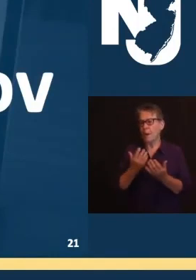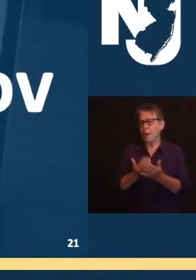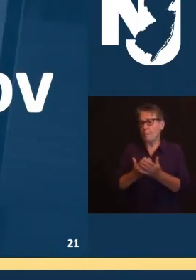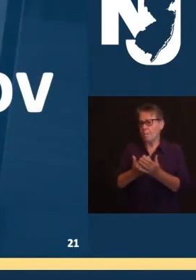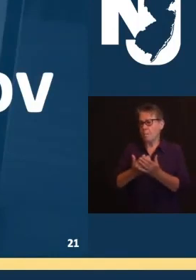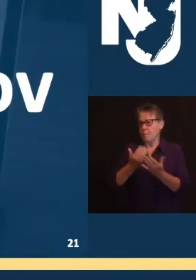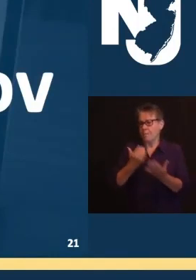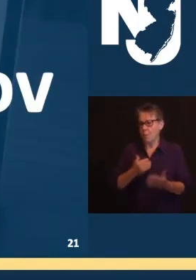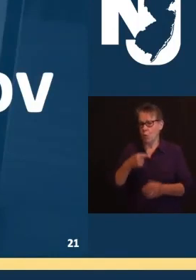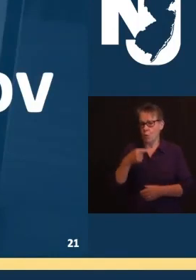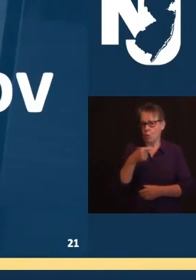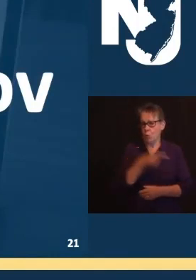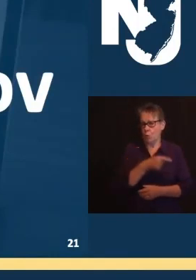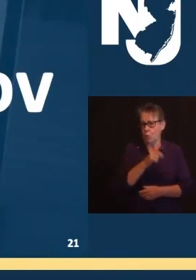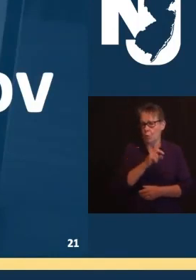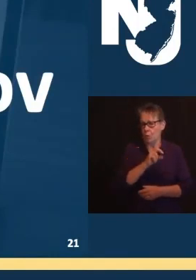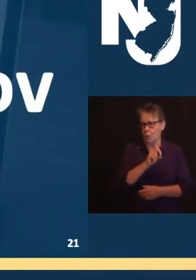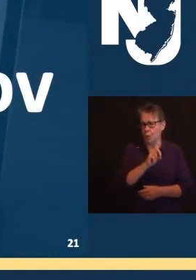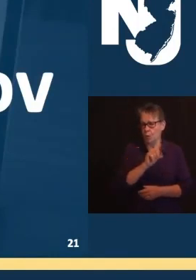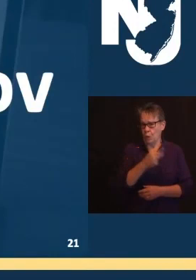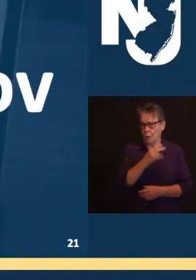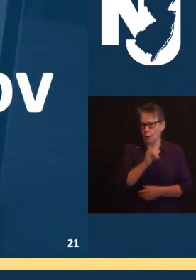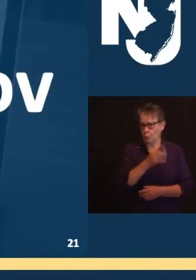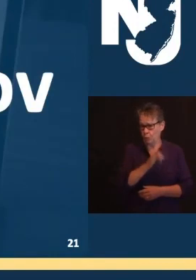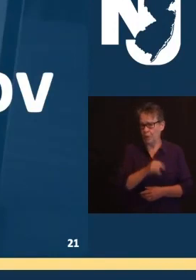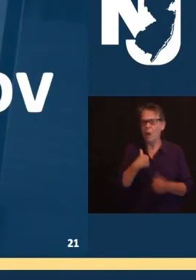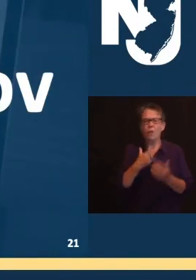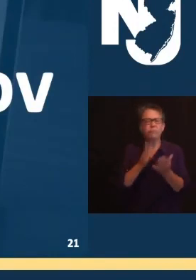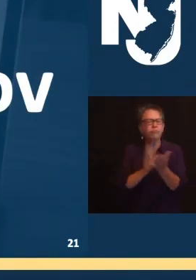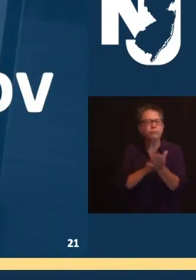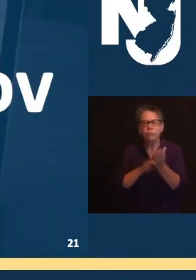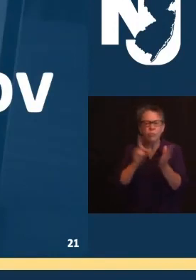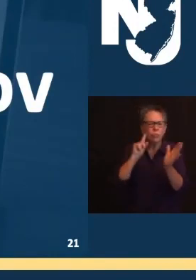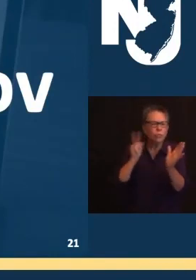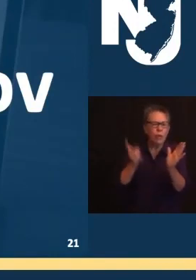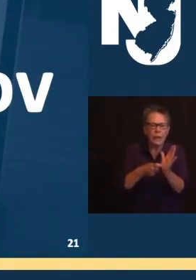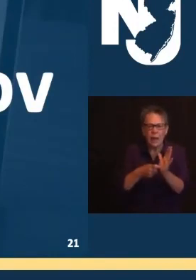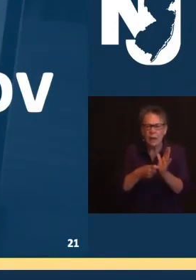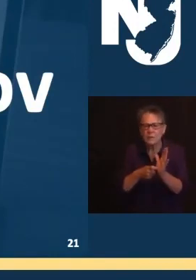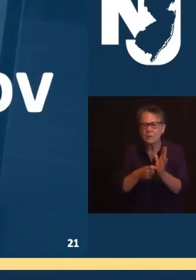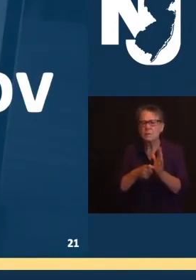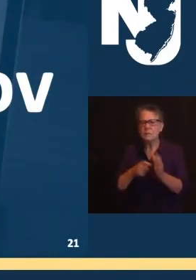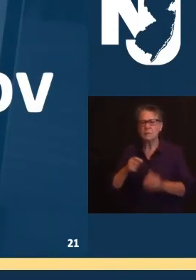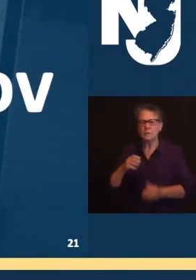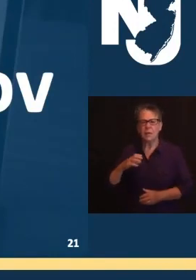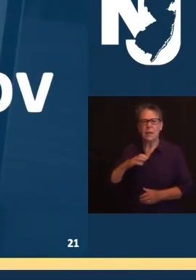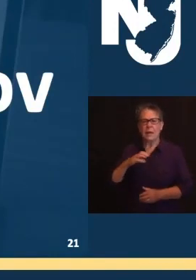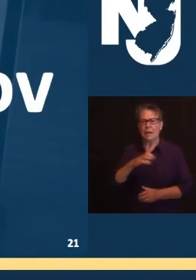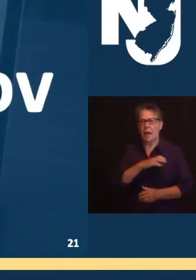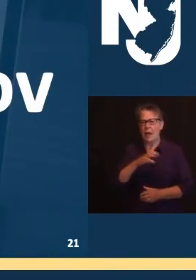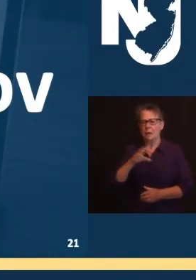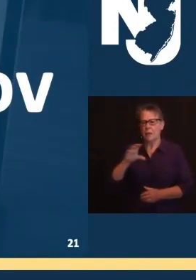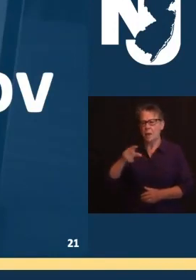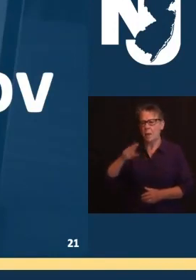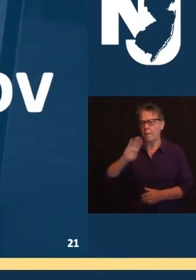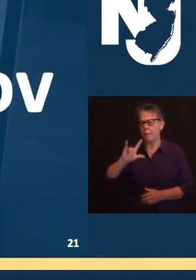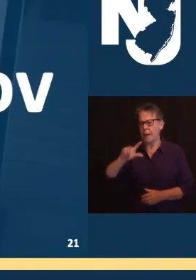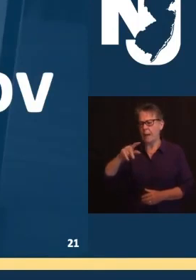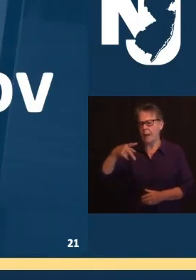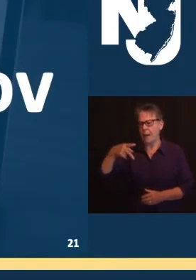Congressman and dear friend Bill Pascrell, who had some heart surgery over the weekend. Word has it he's doing great. So keep Congressman